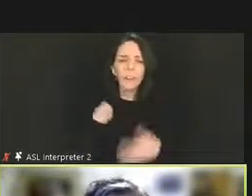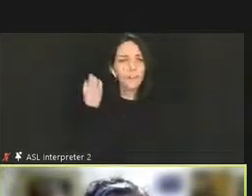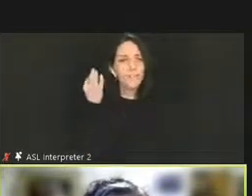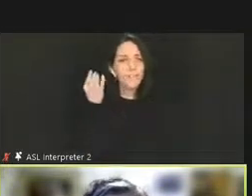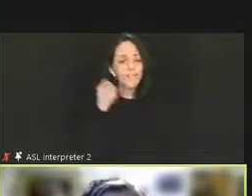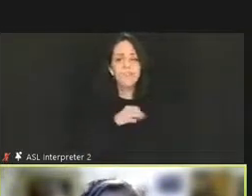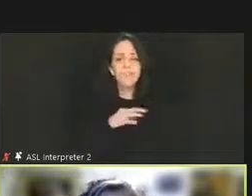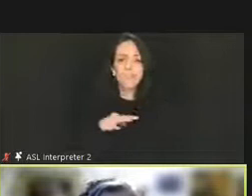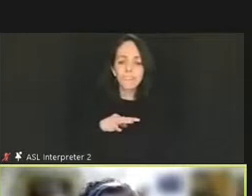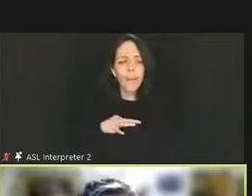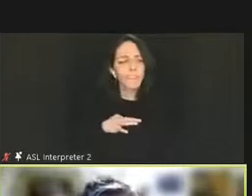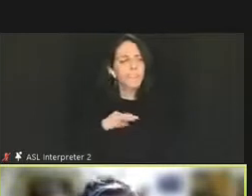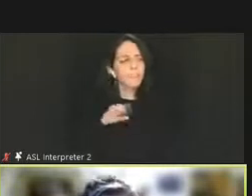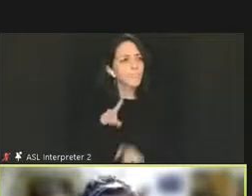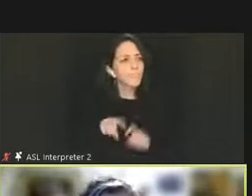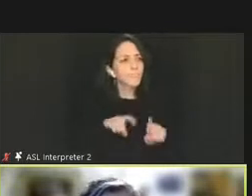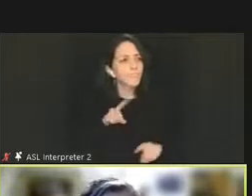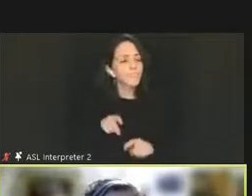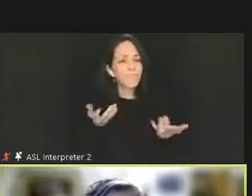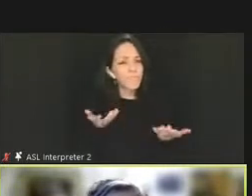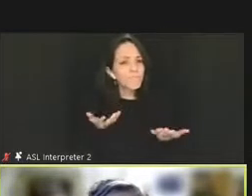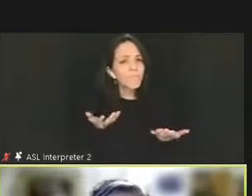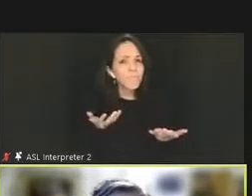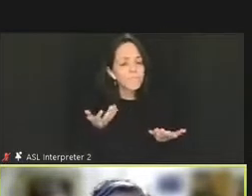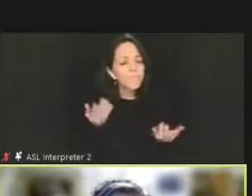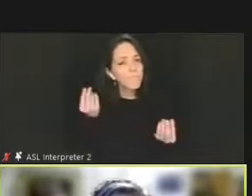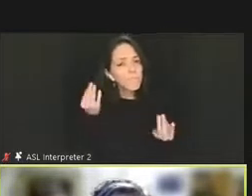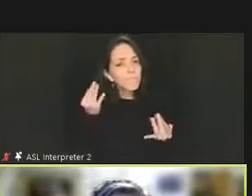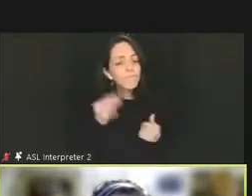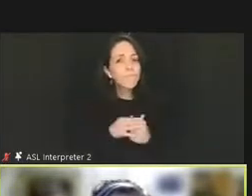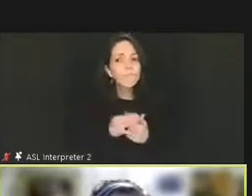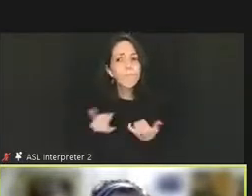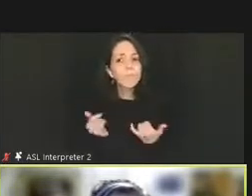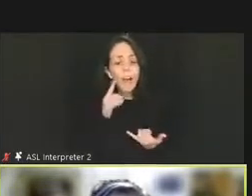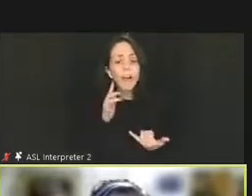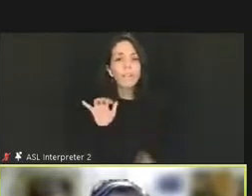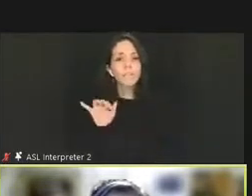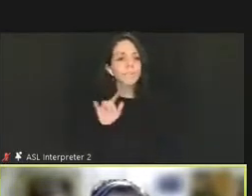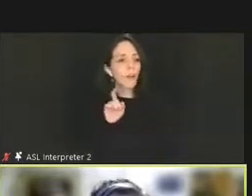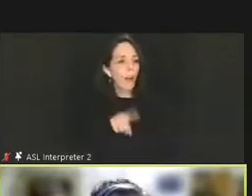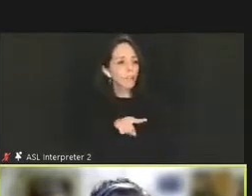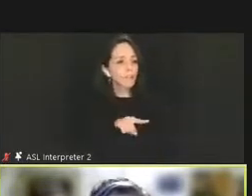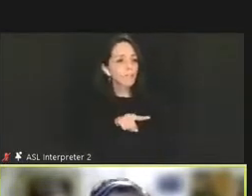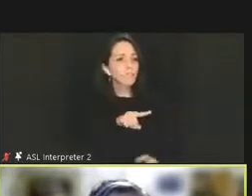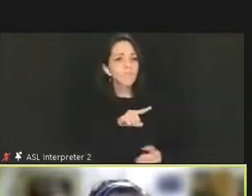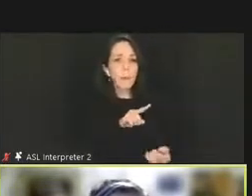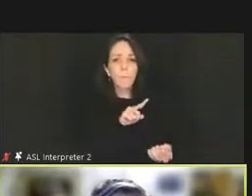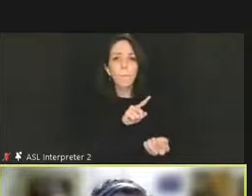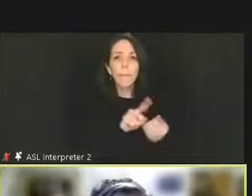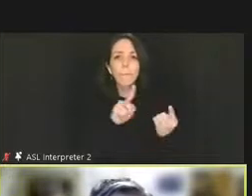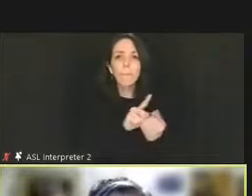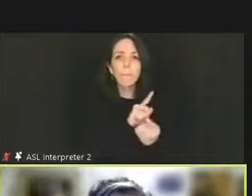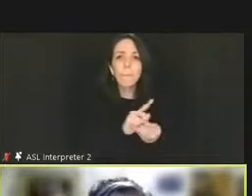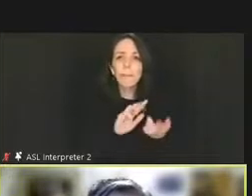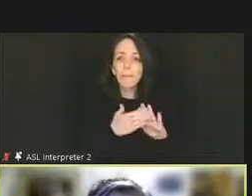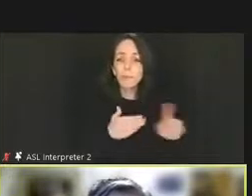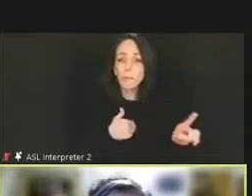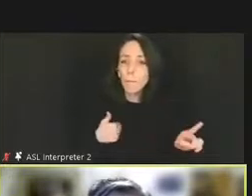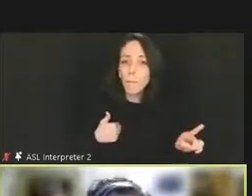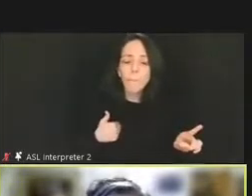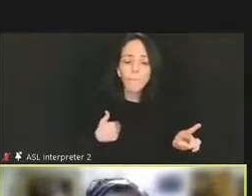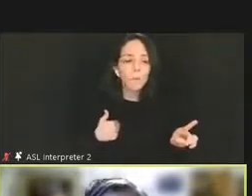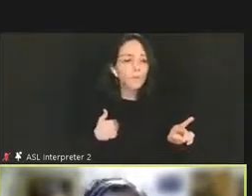are asking and reflecting on, and they're engaging with community to help identify how we